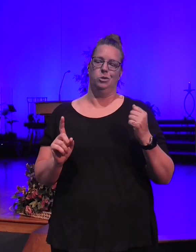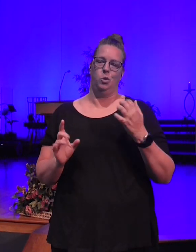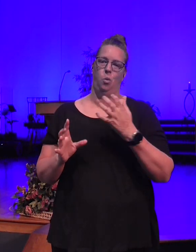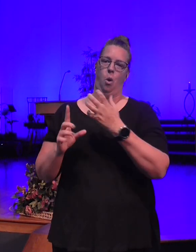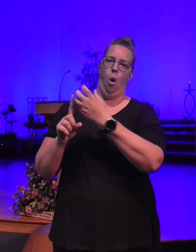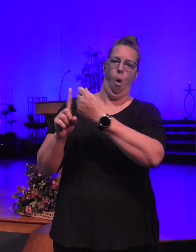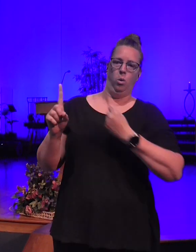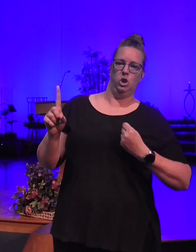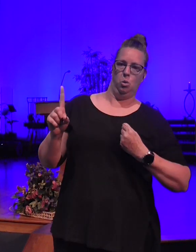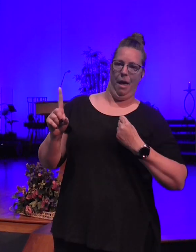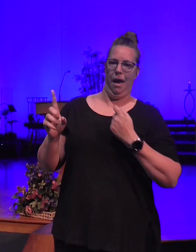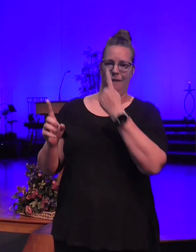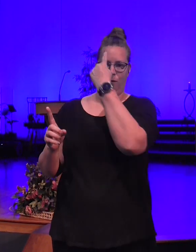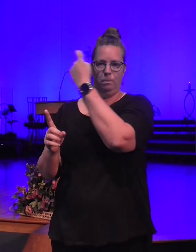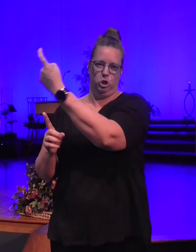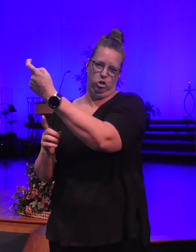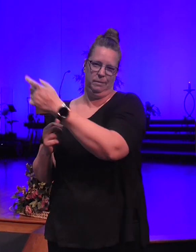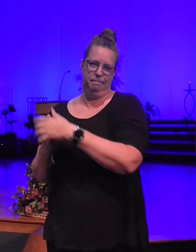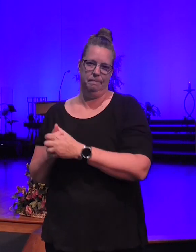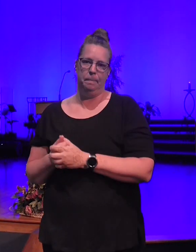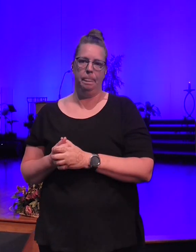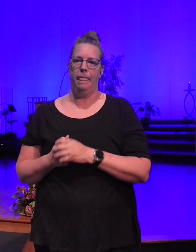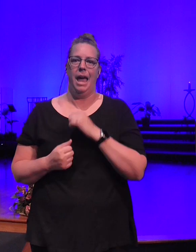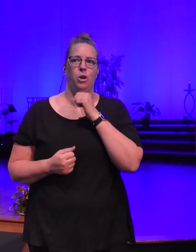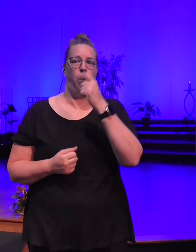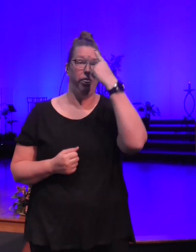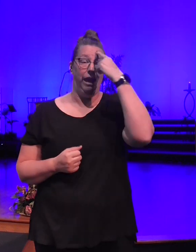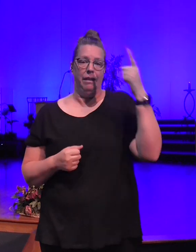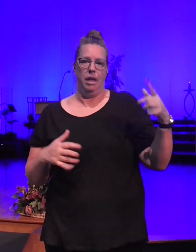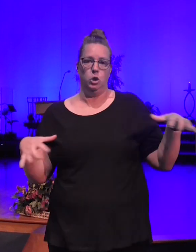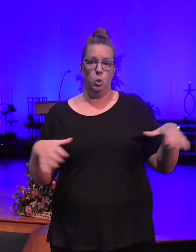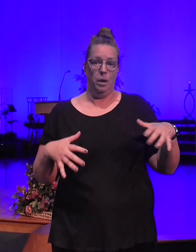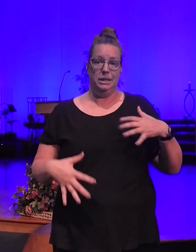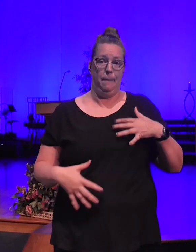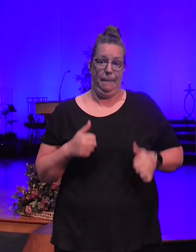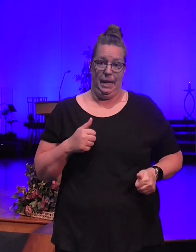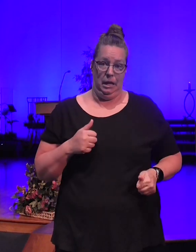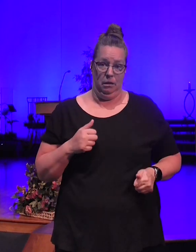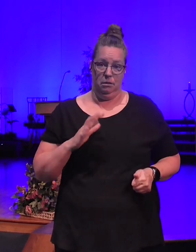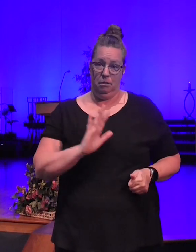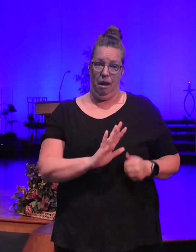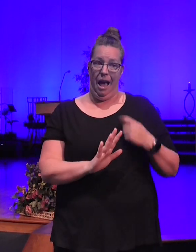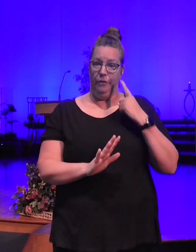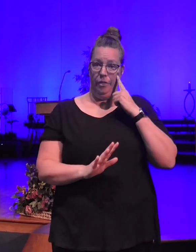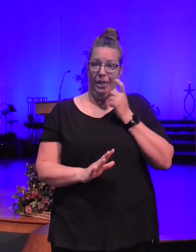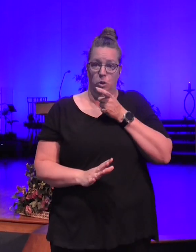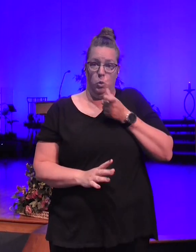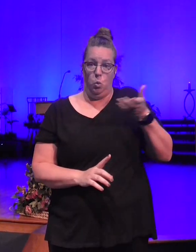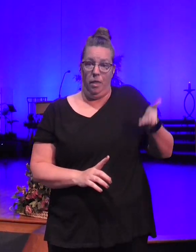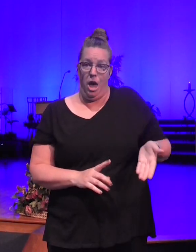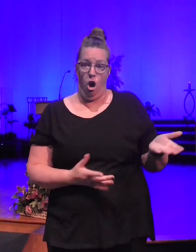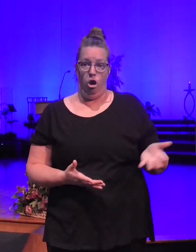don't think any of those people do that to be mean. I think it's just who they are.